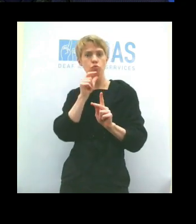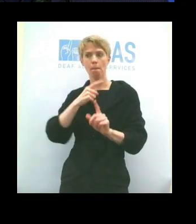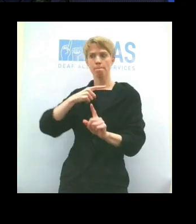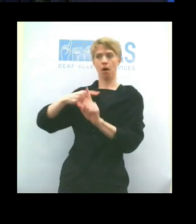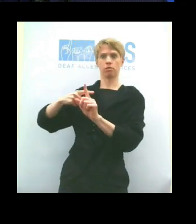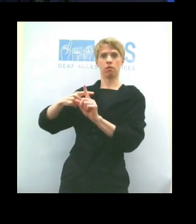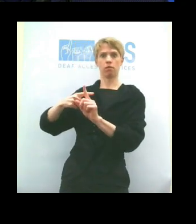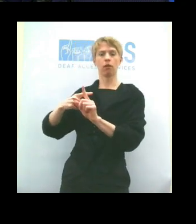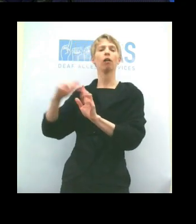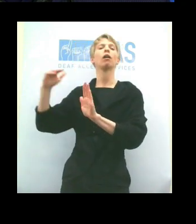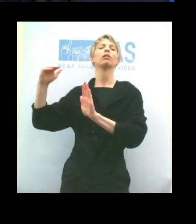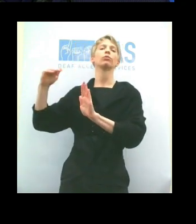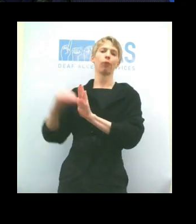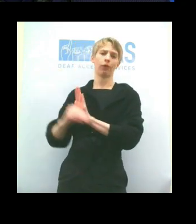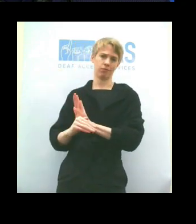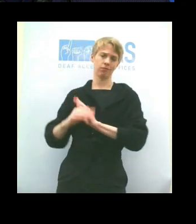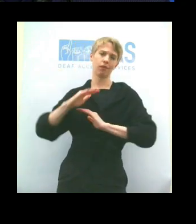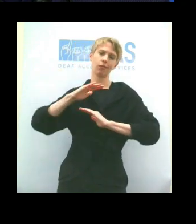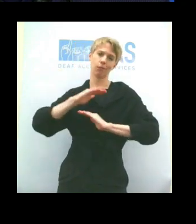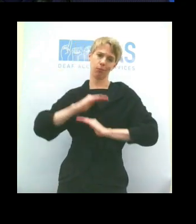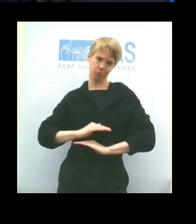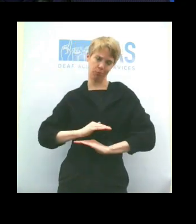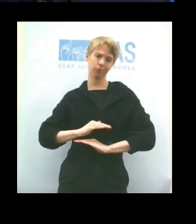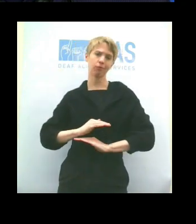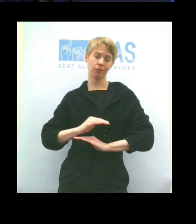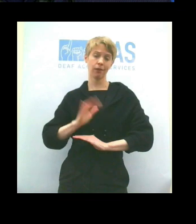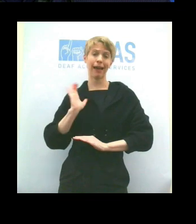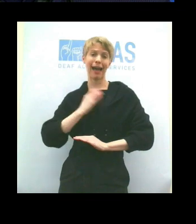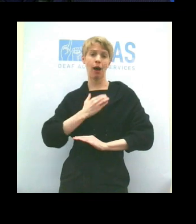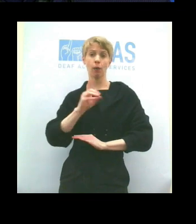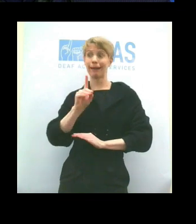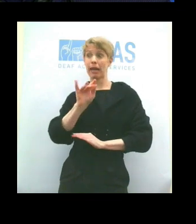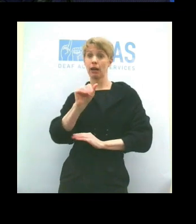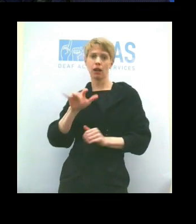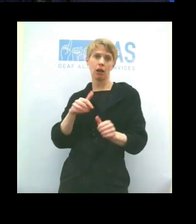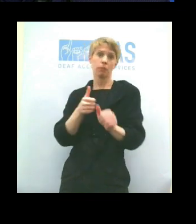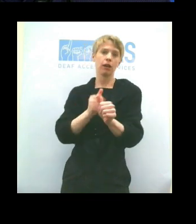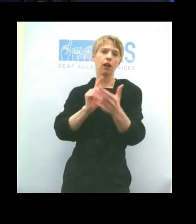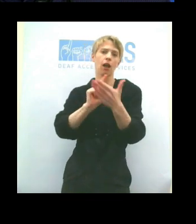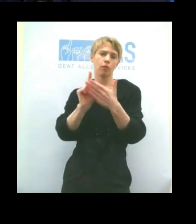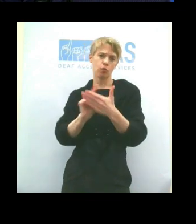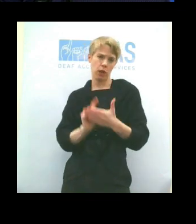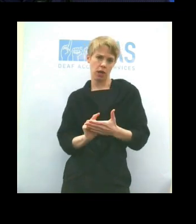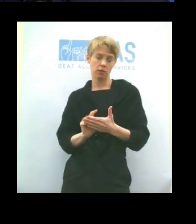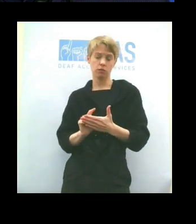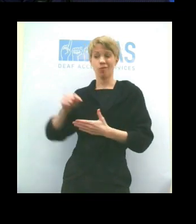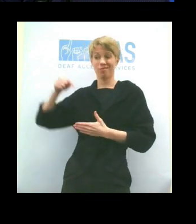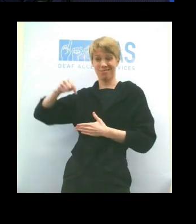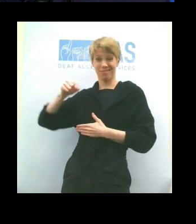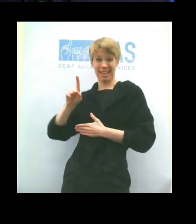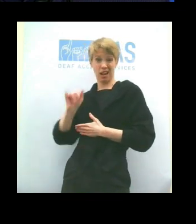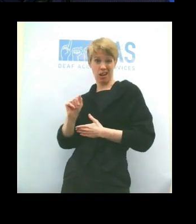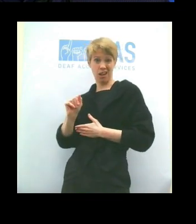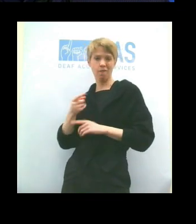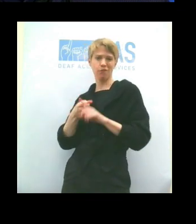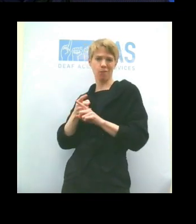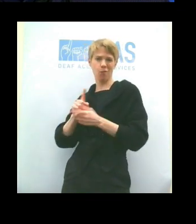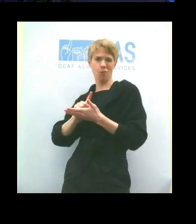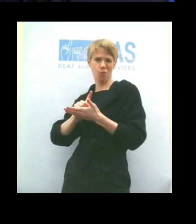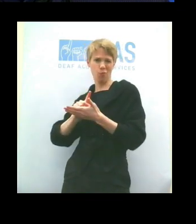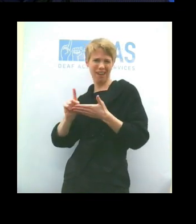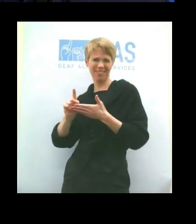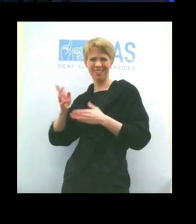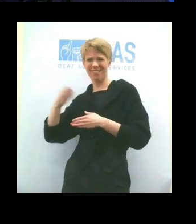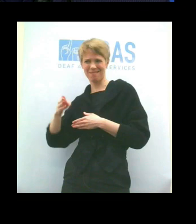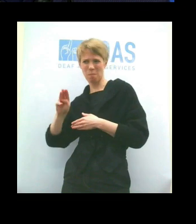has decreased. So this is weekly data. This is effective as of the week that ended May 9th, and you'll see that we've dropped to 12.1% of all